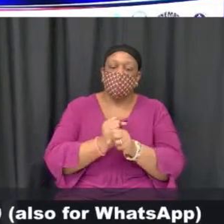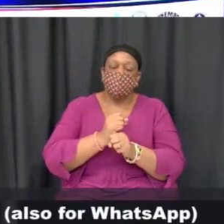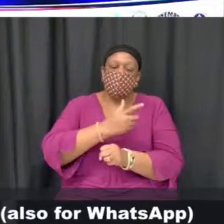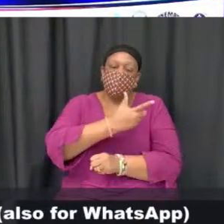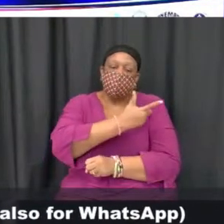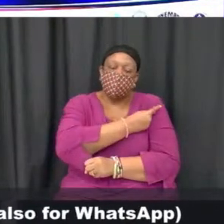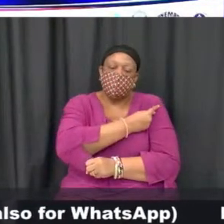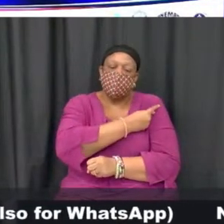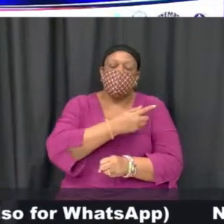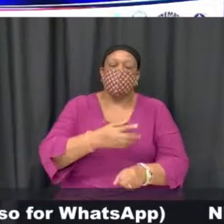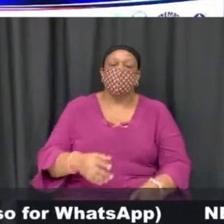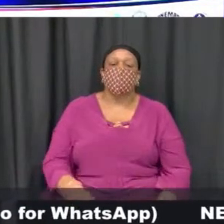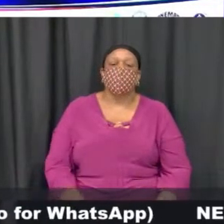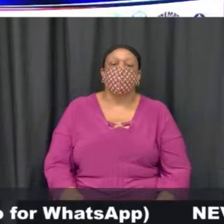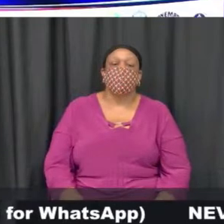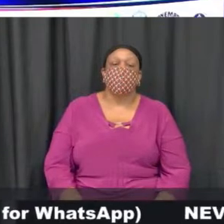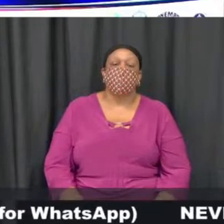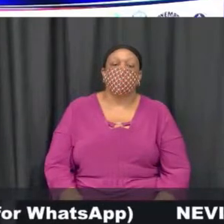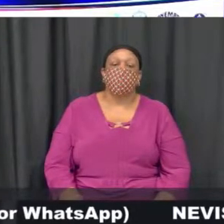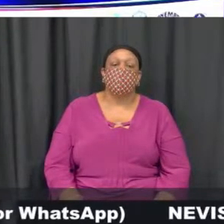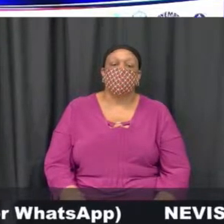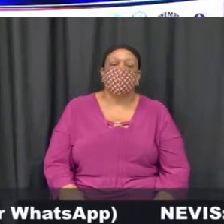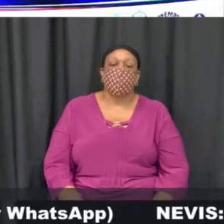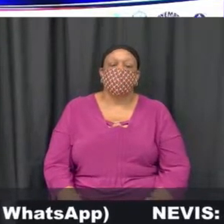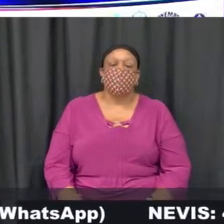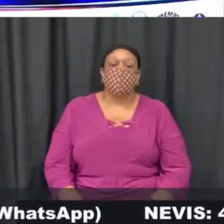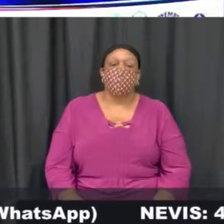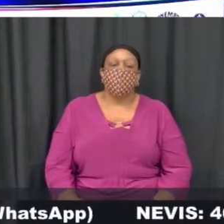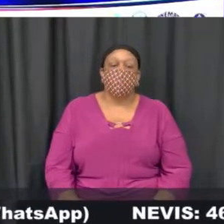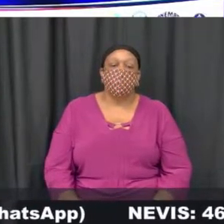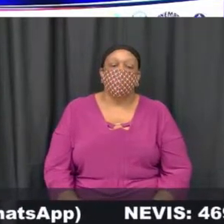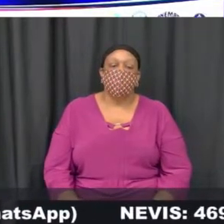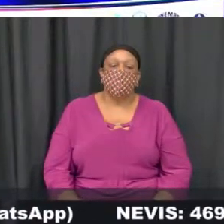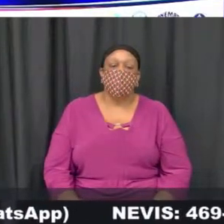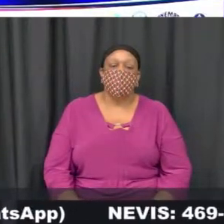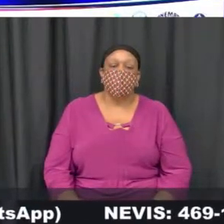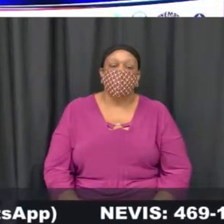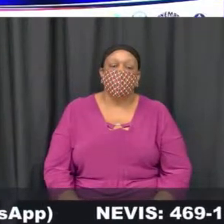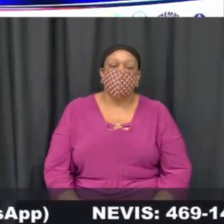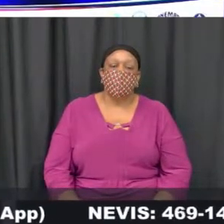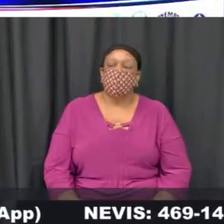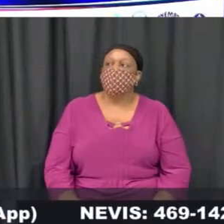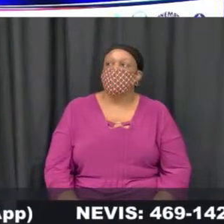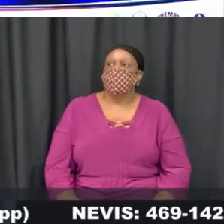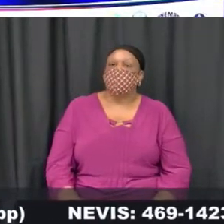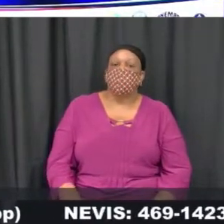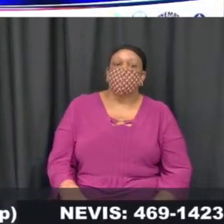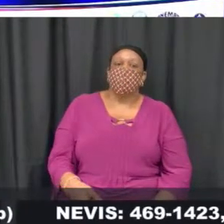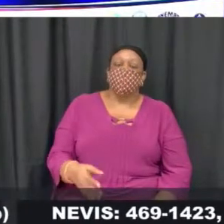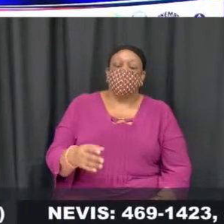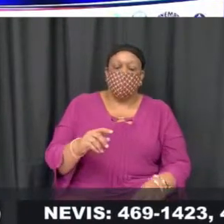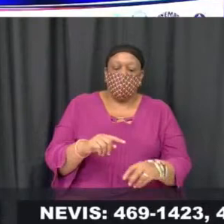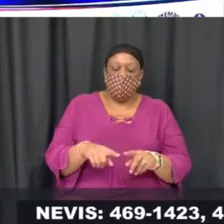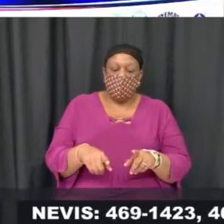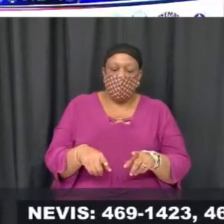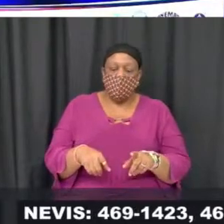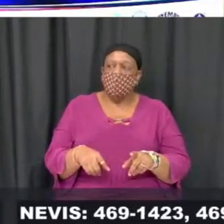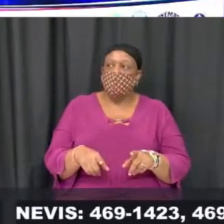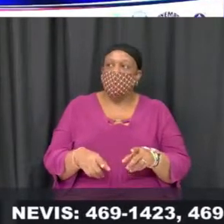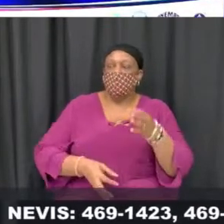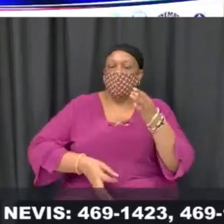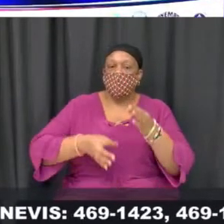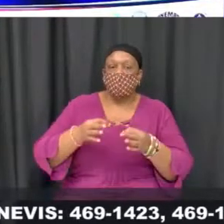that in a situation, I'm not talking about in St. Kitts in general, but in a situation where vaccines